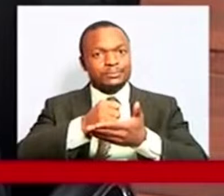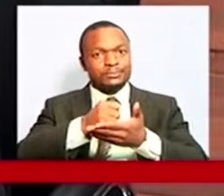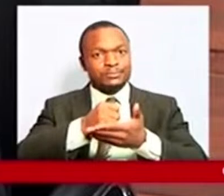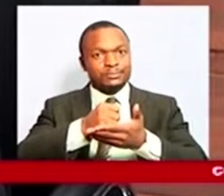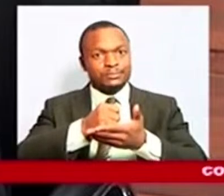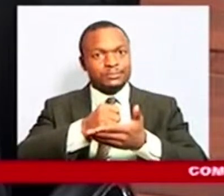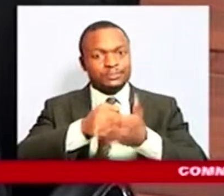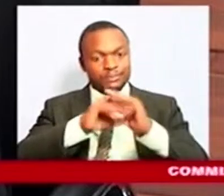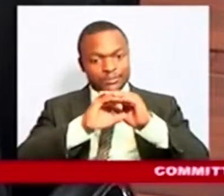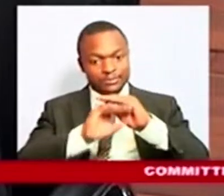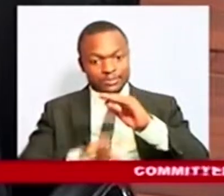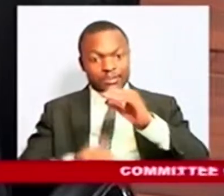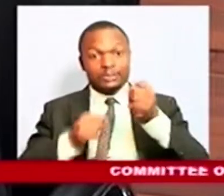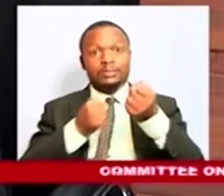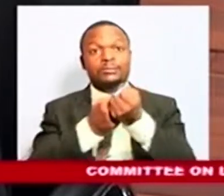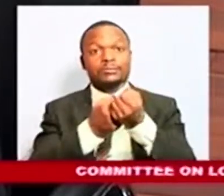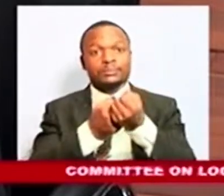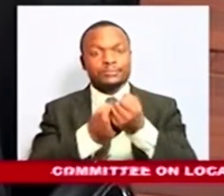under bursary.